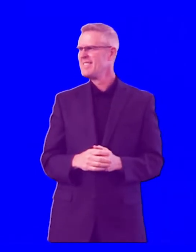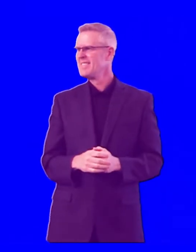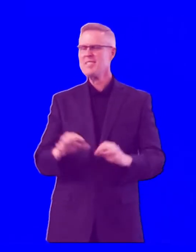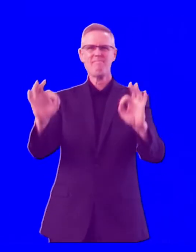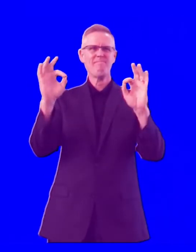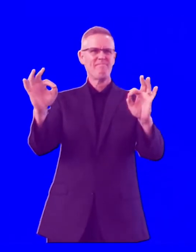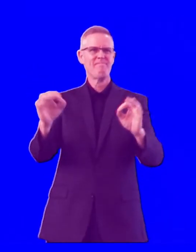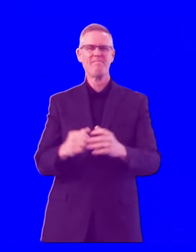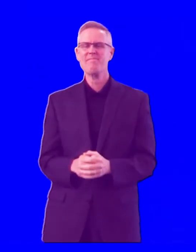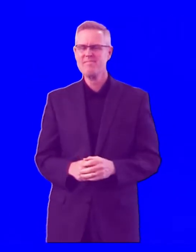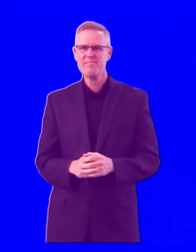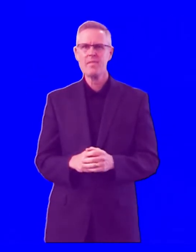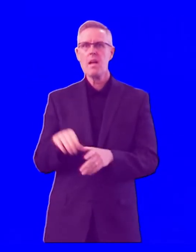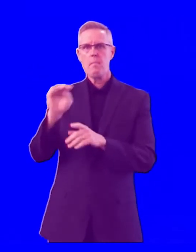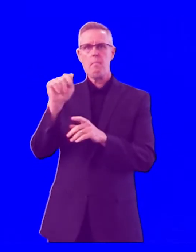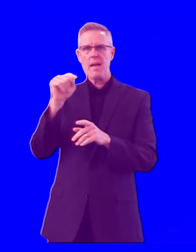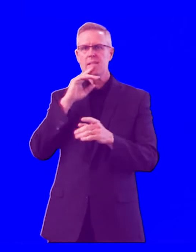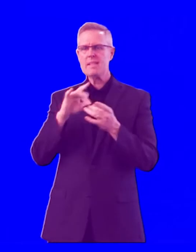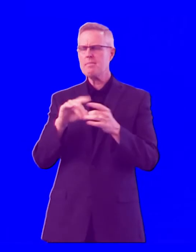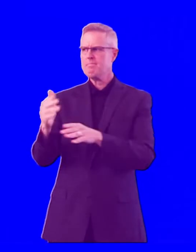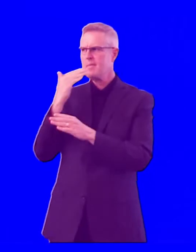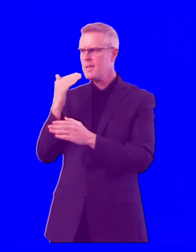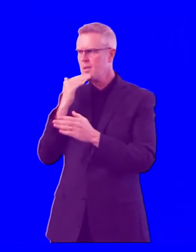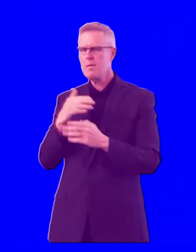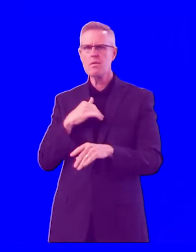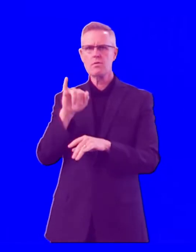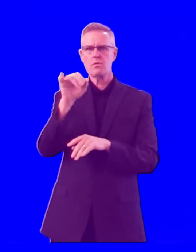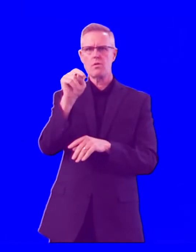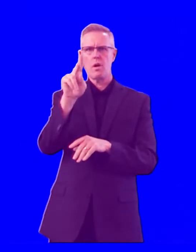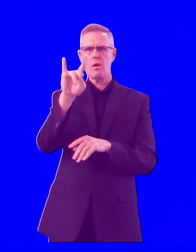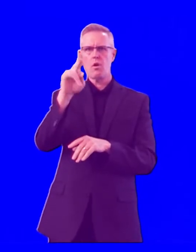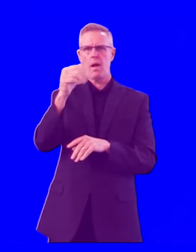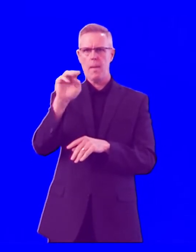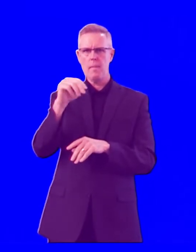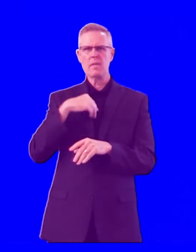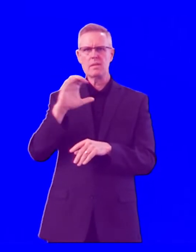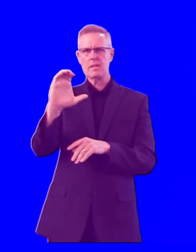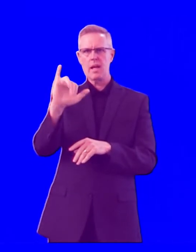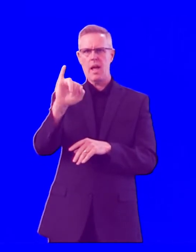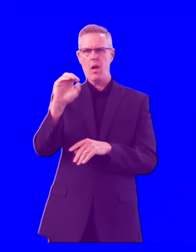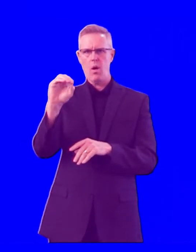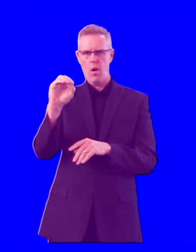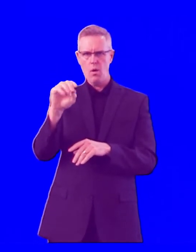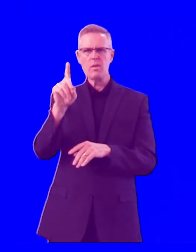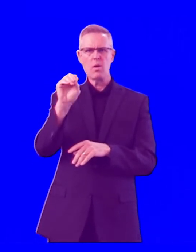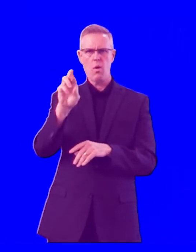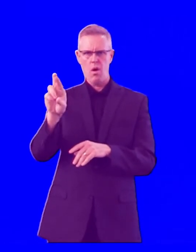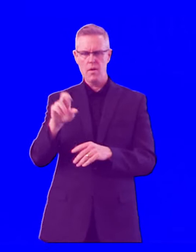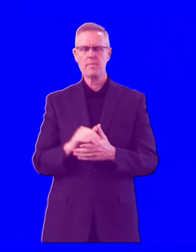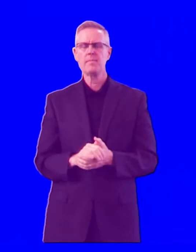Thanks. Excellent. As Matt said, thank you, Matt. My name is John Kirkham. I'm the Chief Information Officer at the Department of